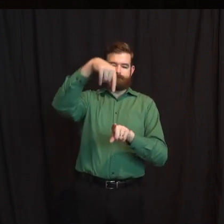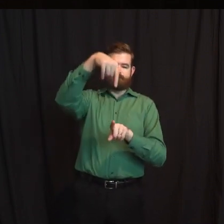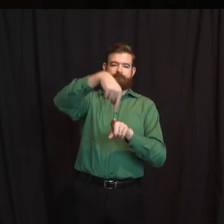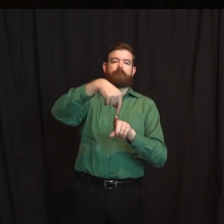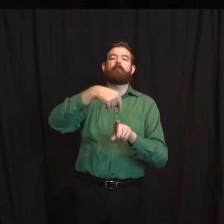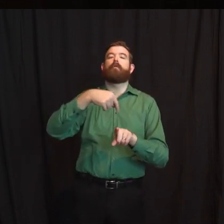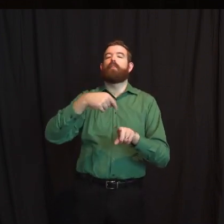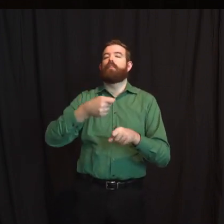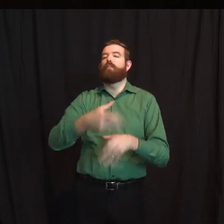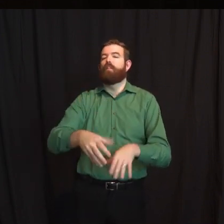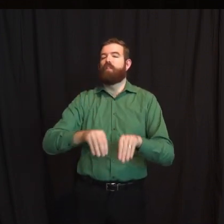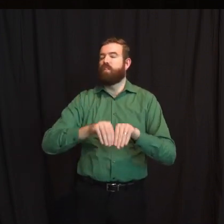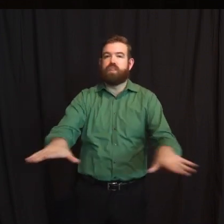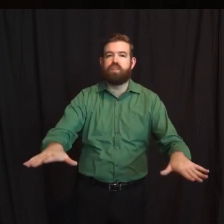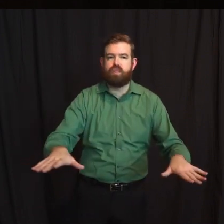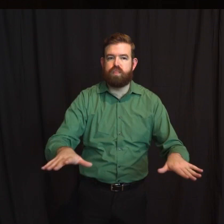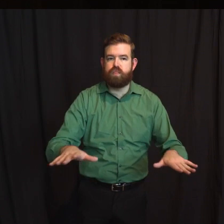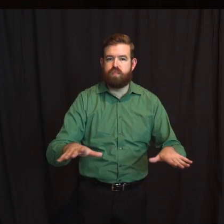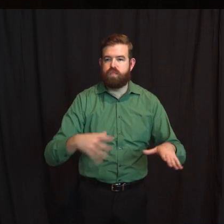and transmission of